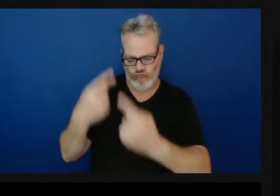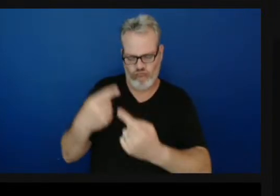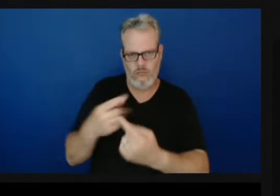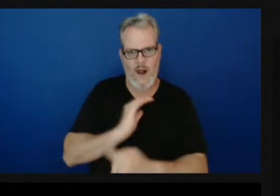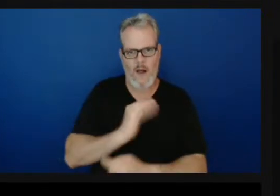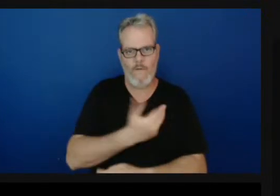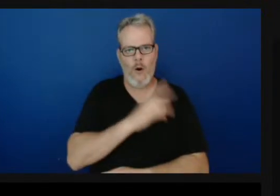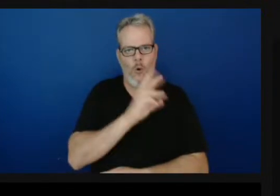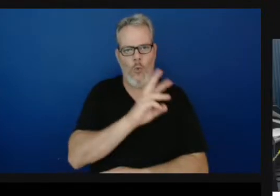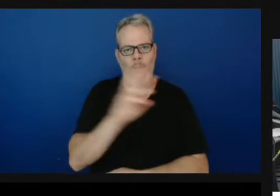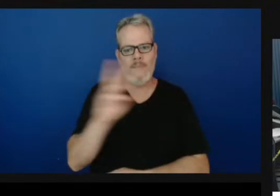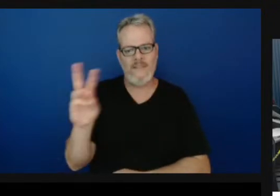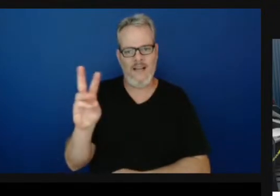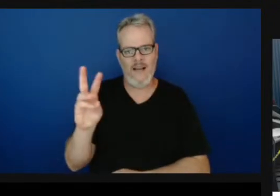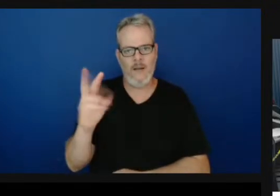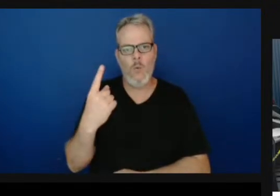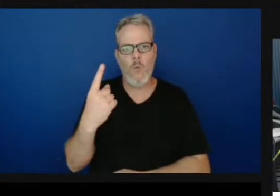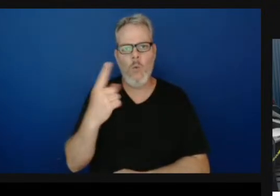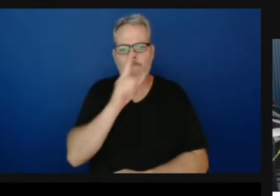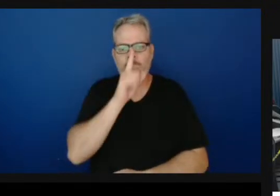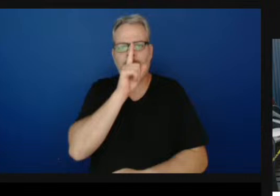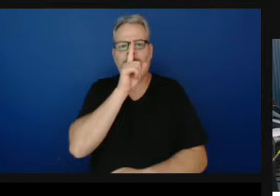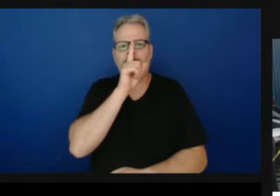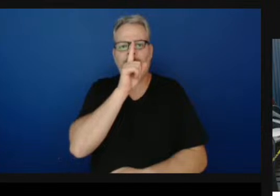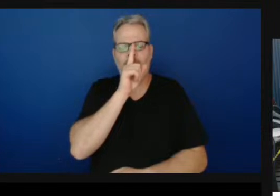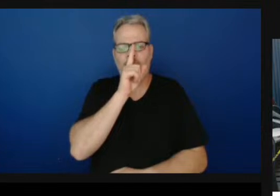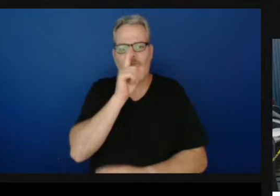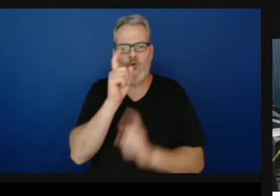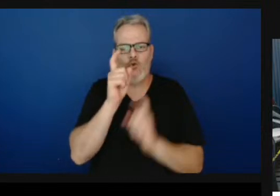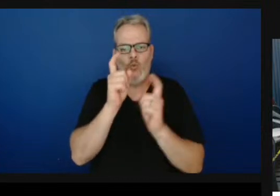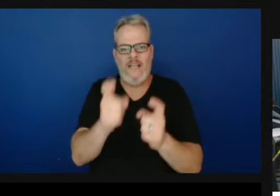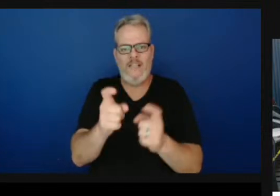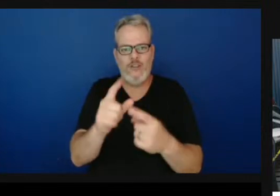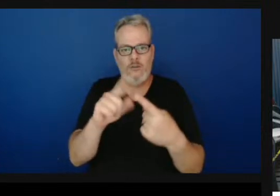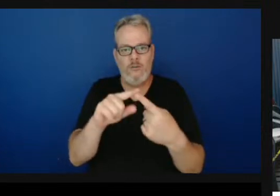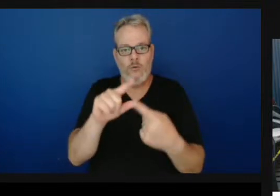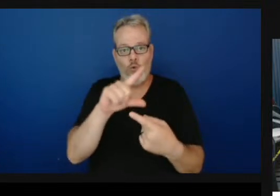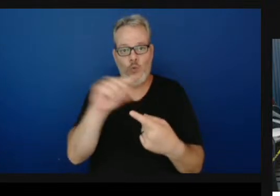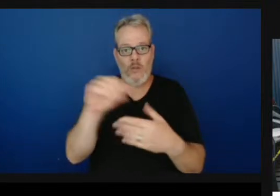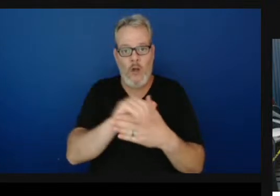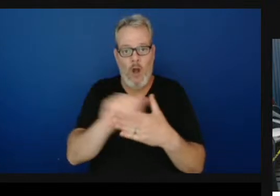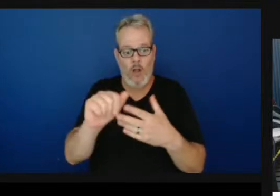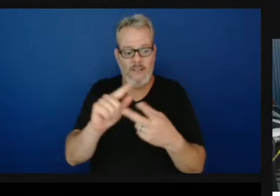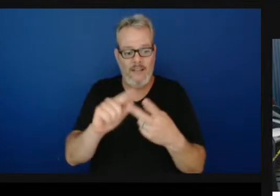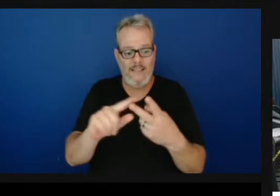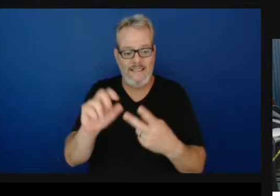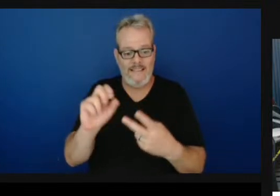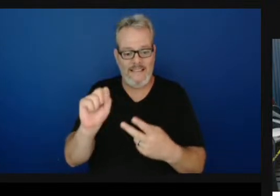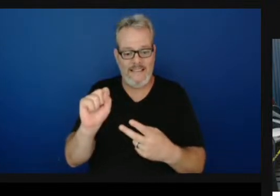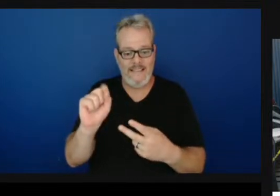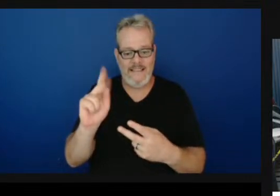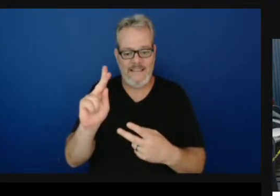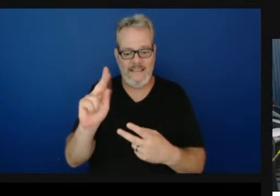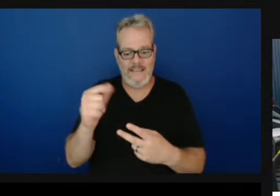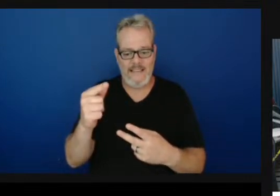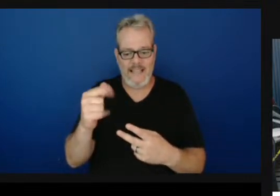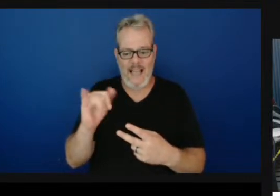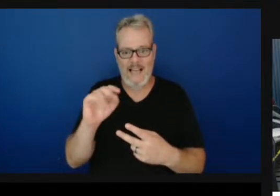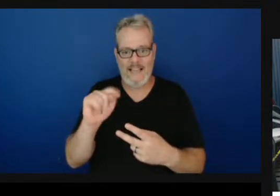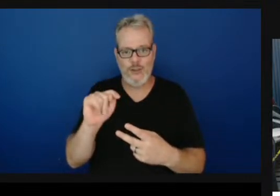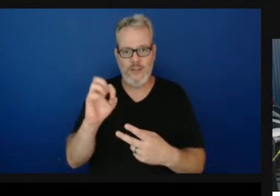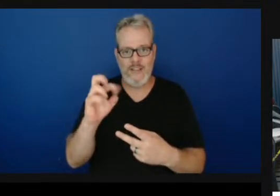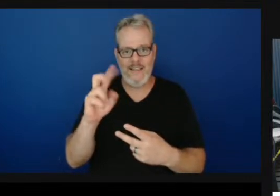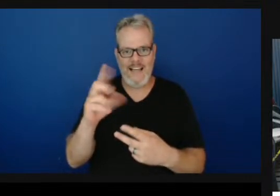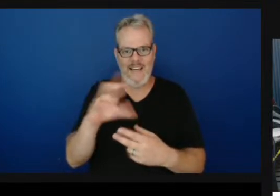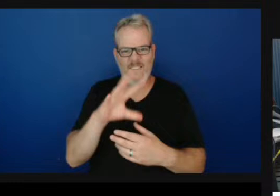hveri.org/donate. One anonymous donation came in tonight at $20, and a $50 donation came in from Skagitad. Thank you very much to both of you. That